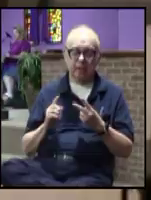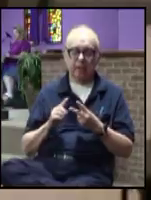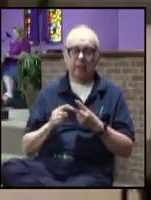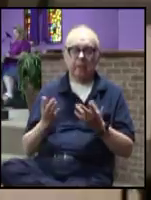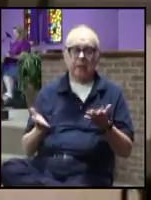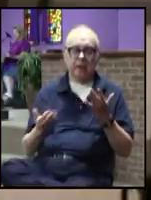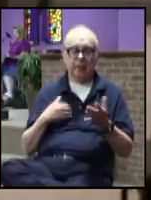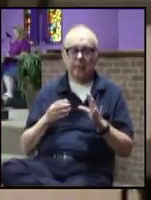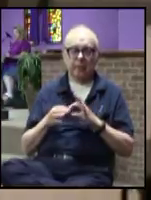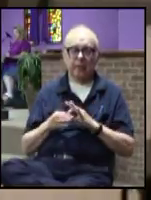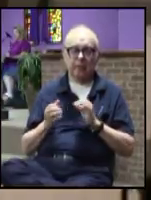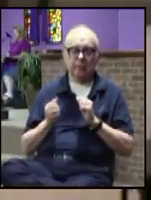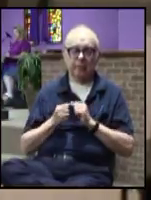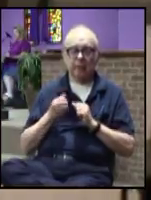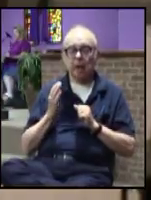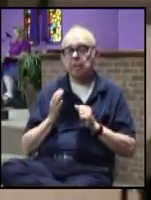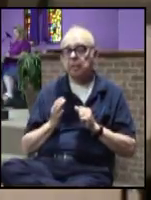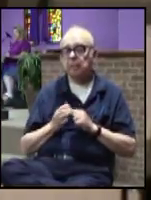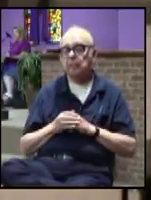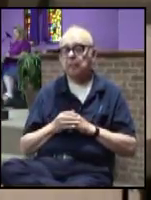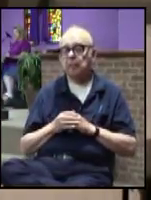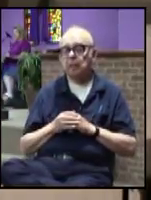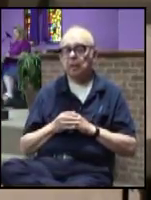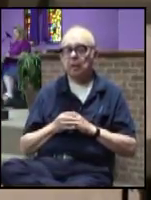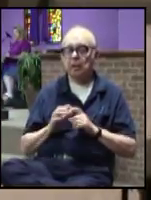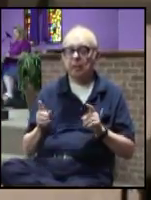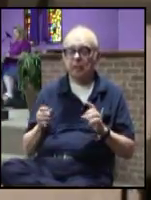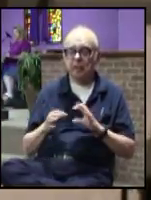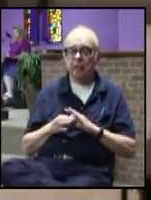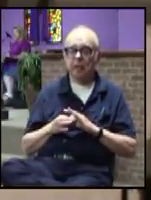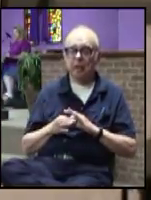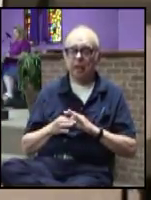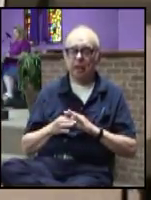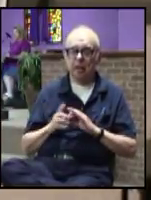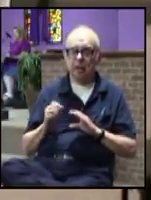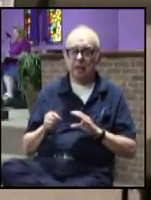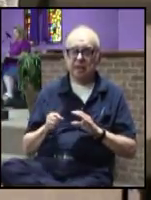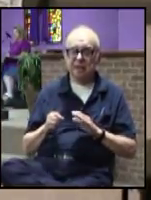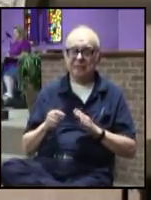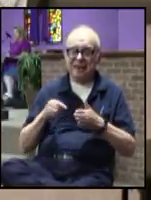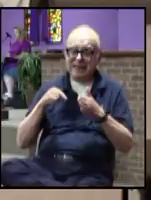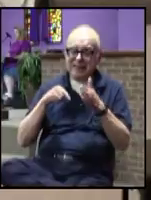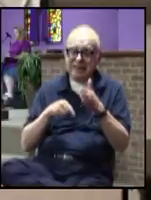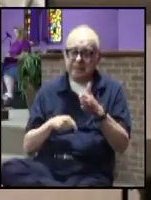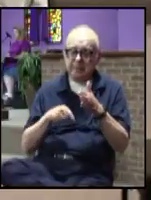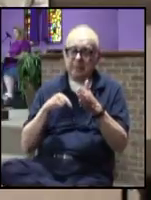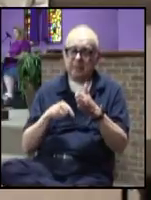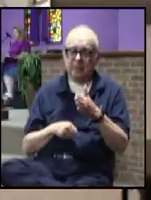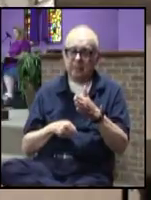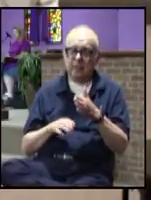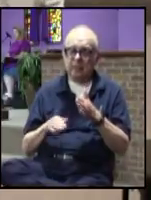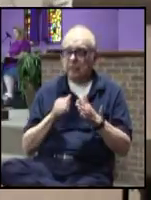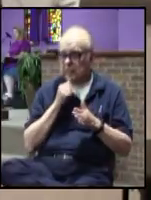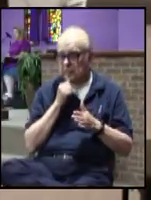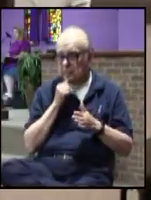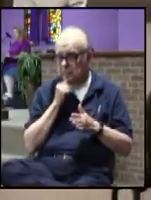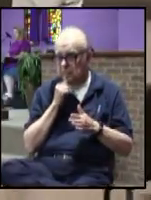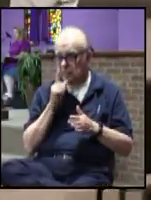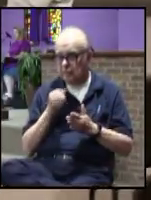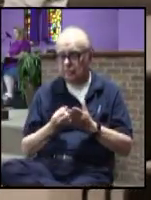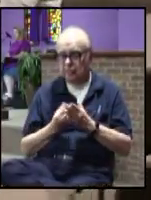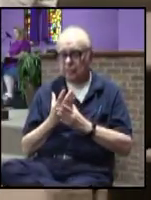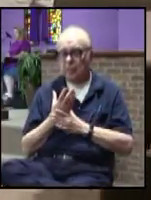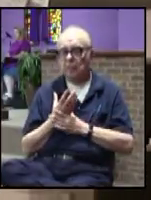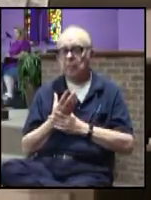Number two, maybe you do have a relationship with Him. But that relationship needs to be deepened. Your patience needs